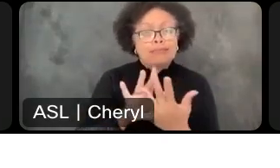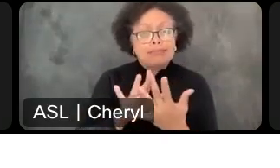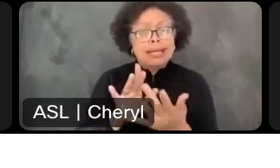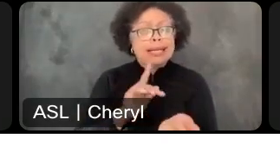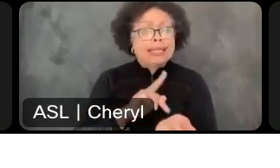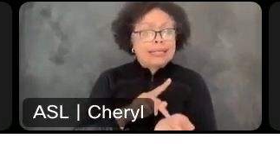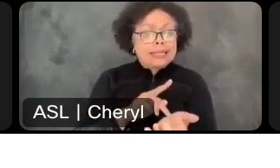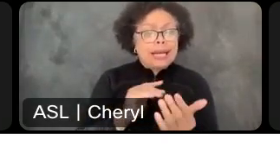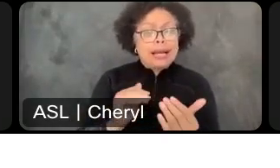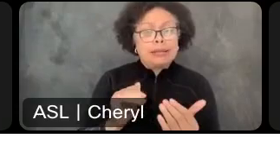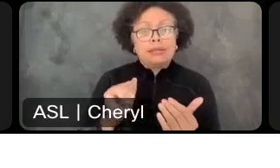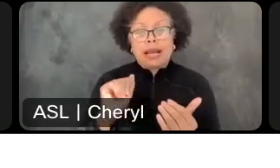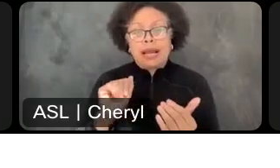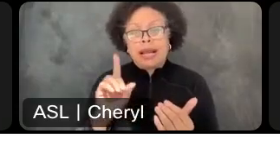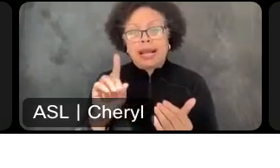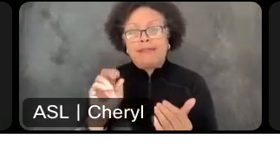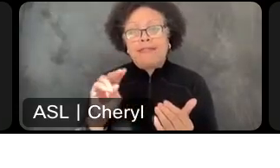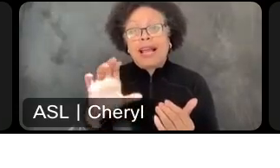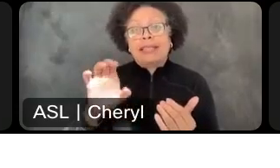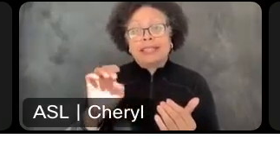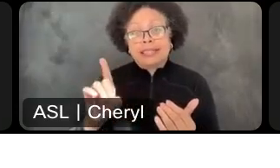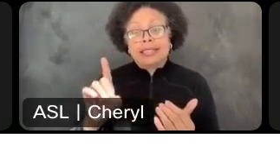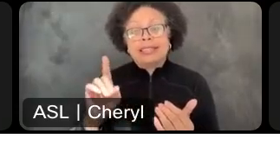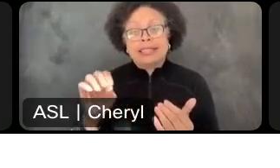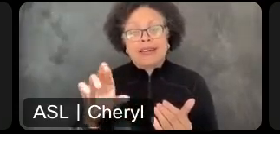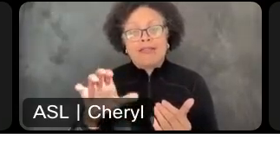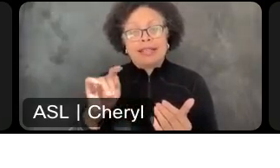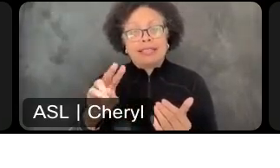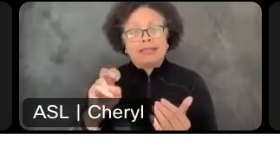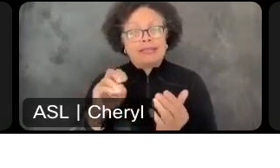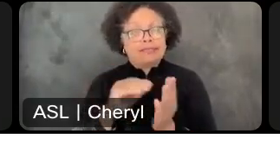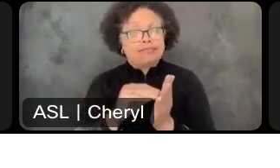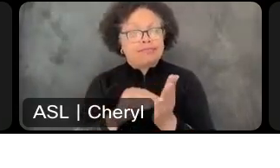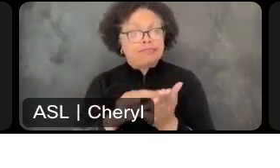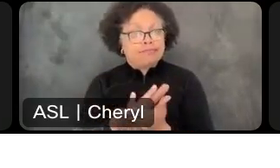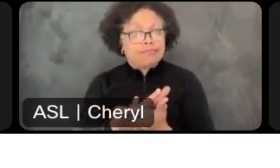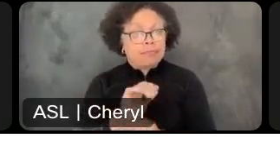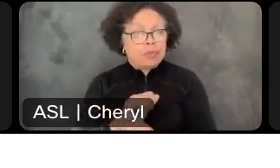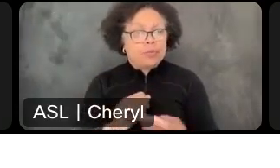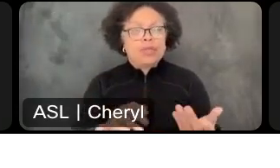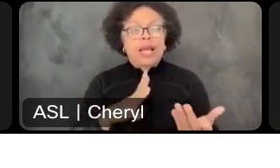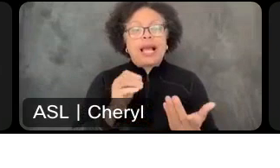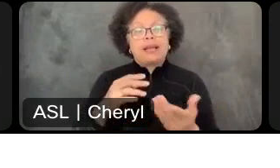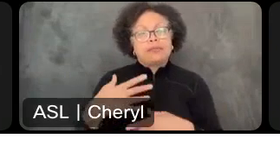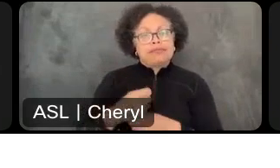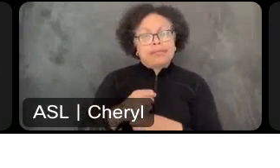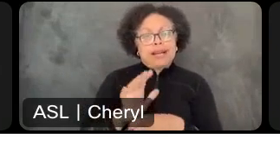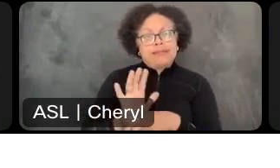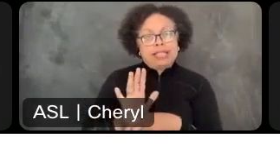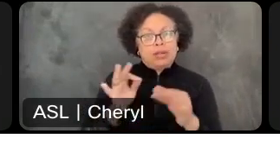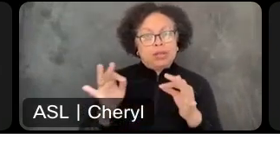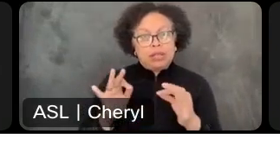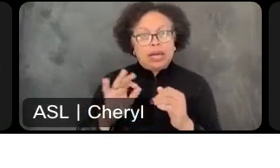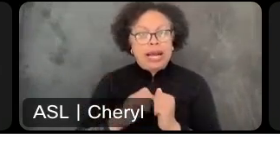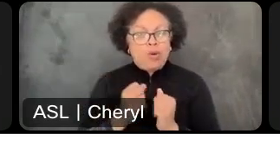advance directives, and a wonderful short video giving one example of an approach to understanding and coping